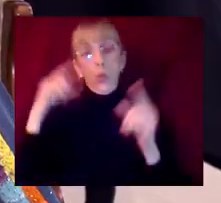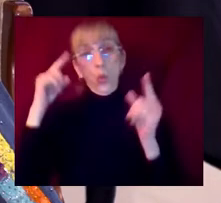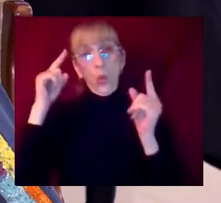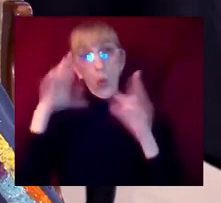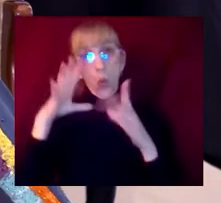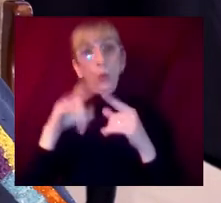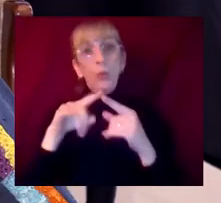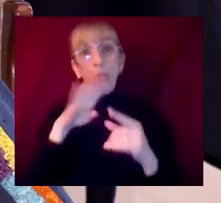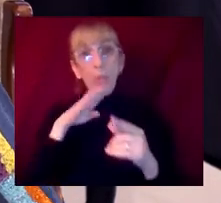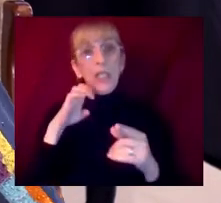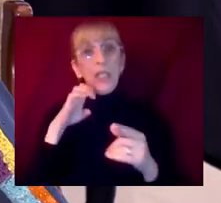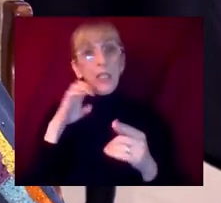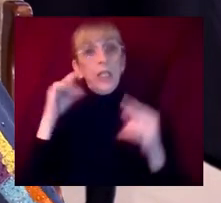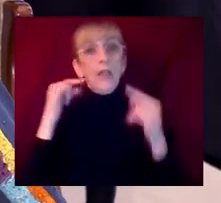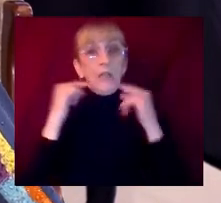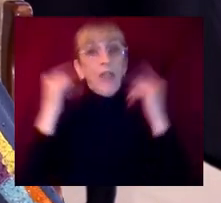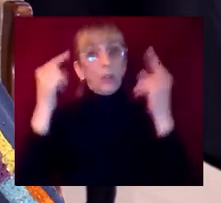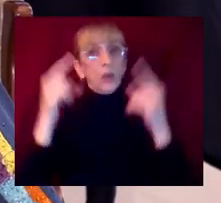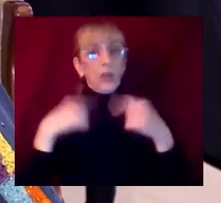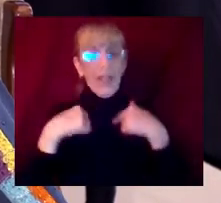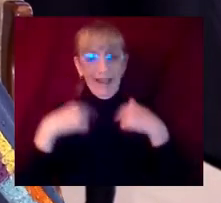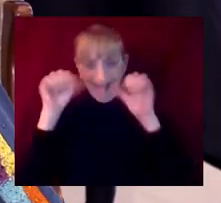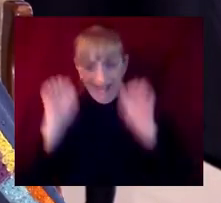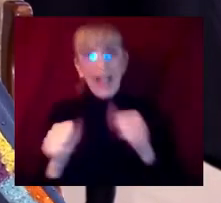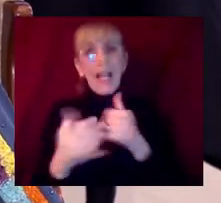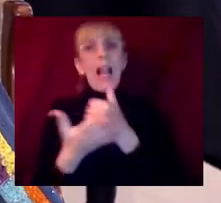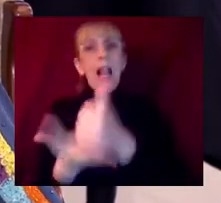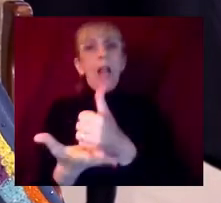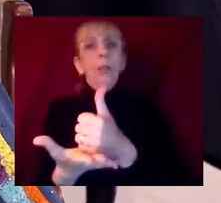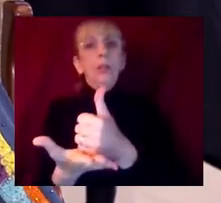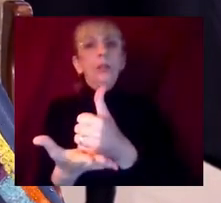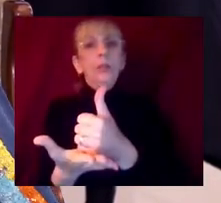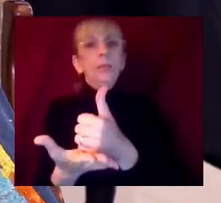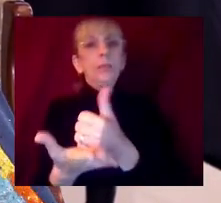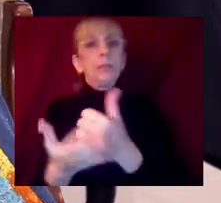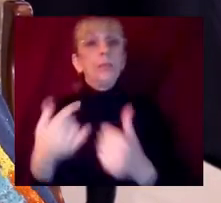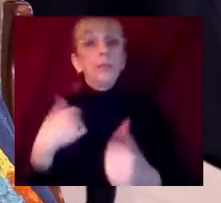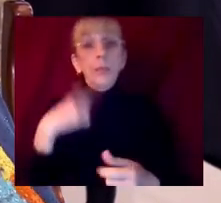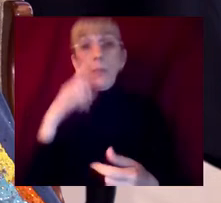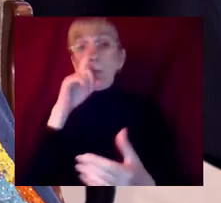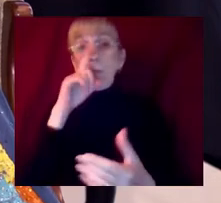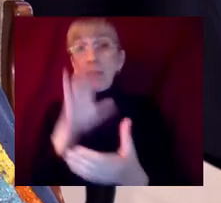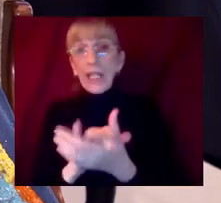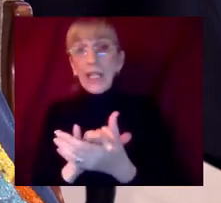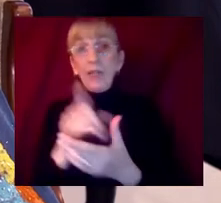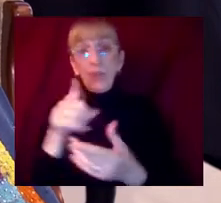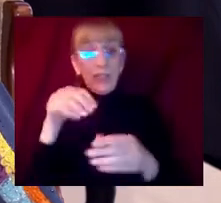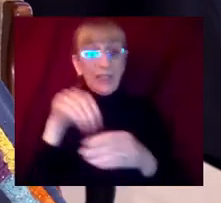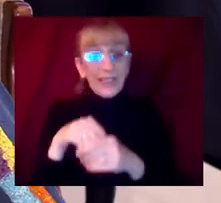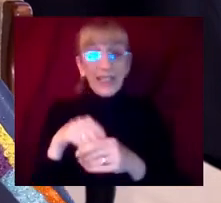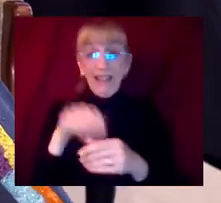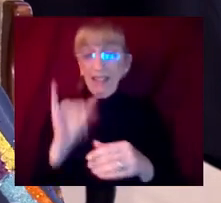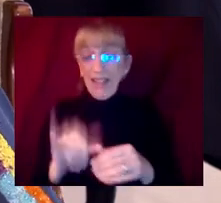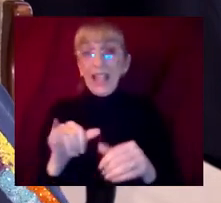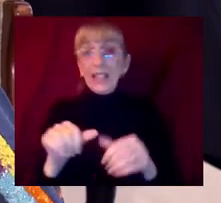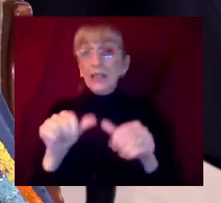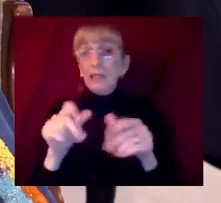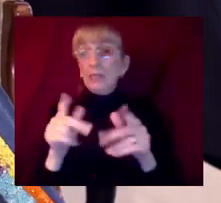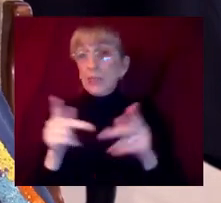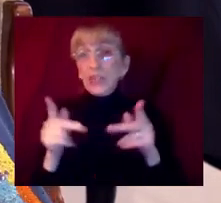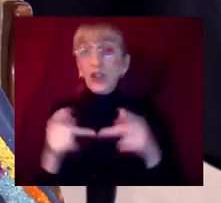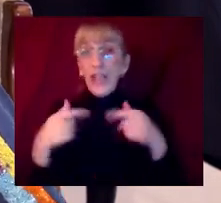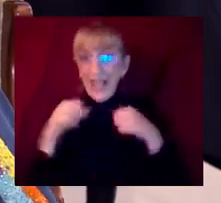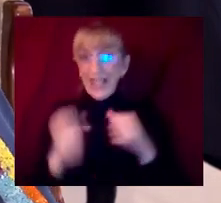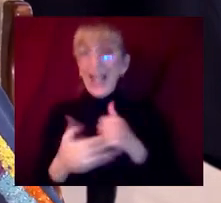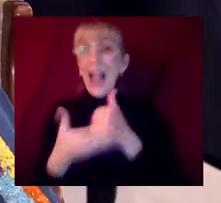I could be able to help. And I do believe that when you are in a position to help, you should help. And I think a